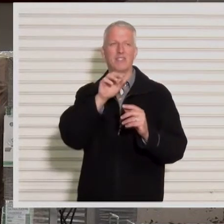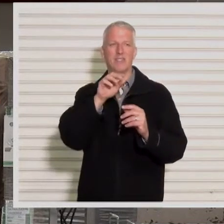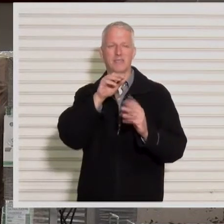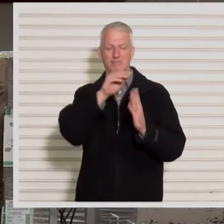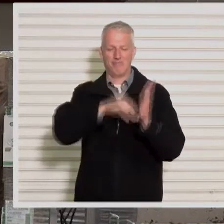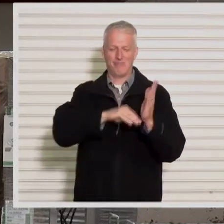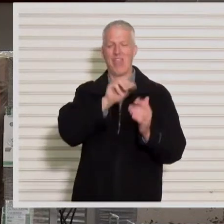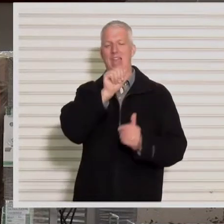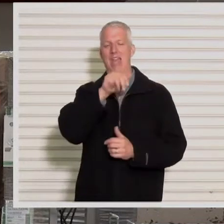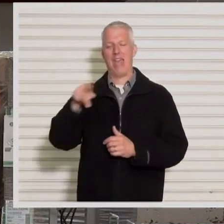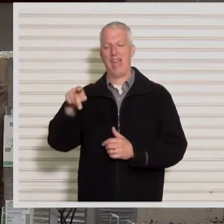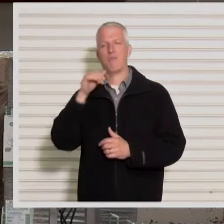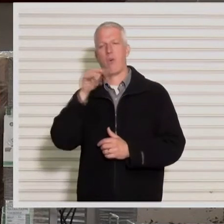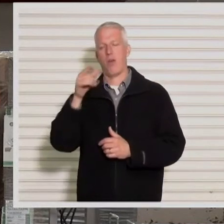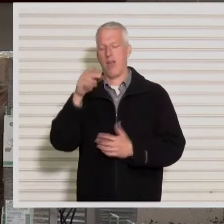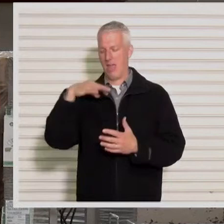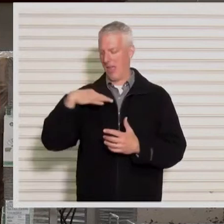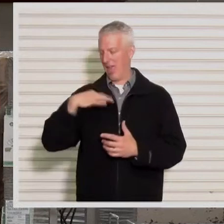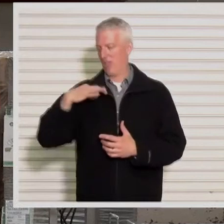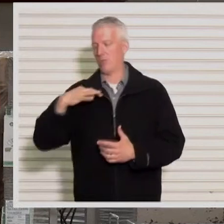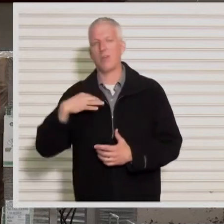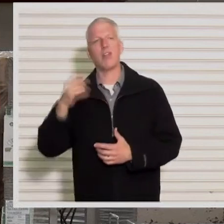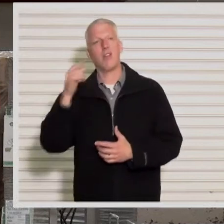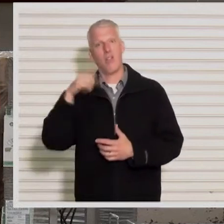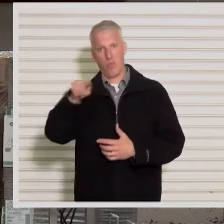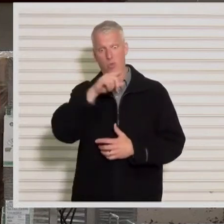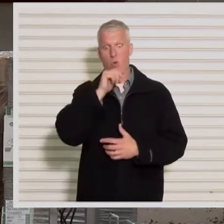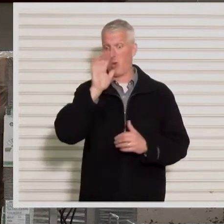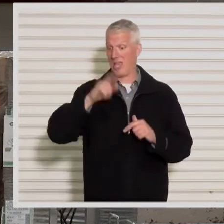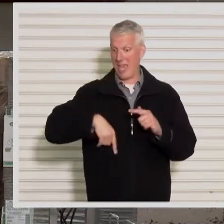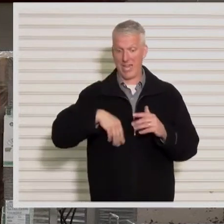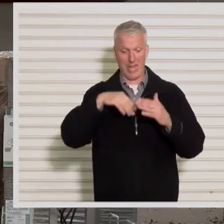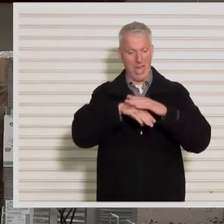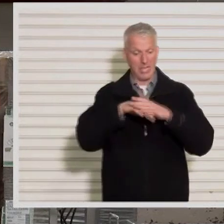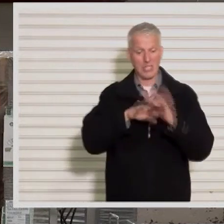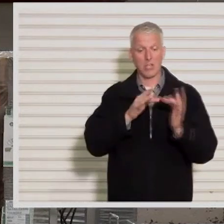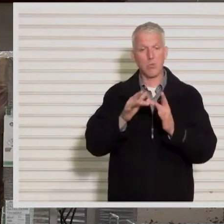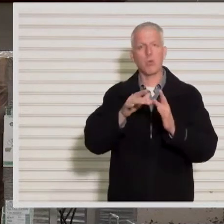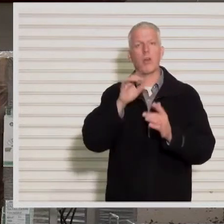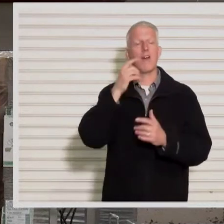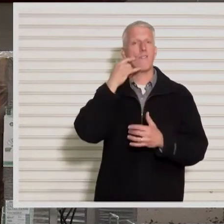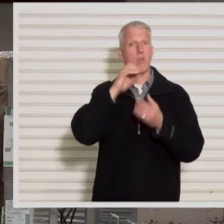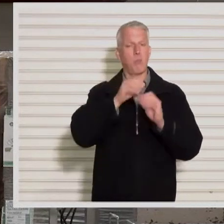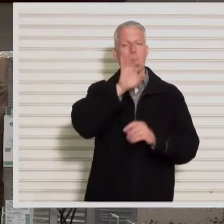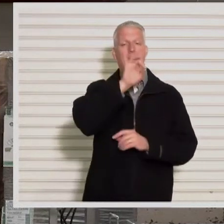about notification eligibility. And for those of you that can't go online, 833-422.